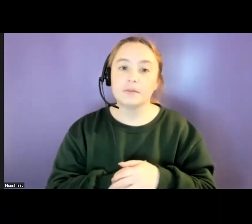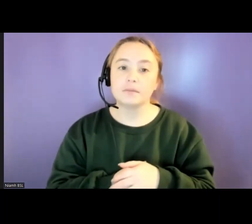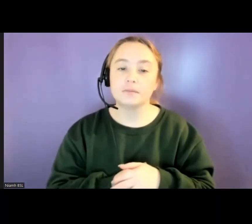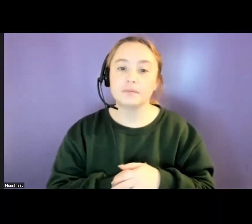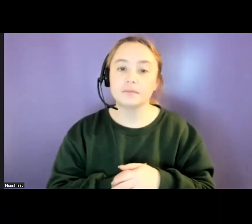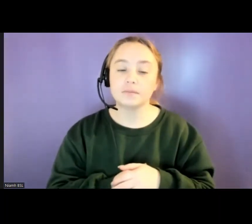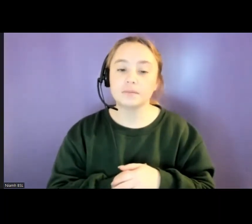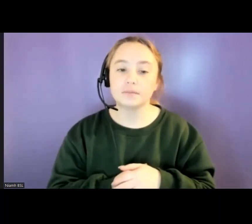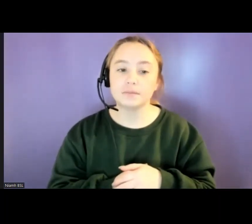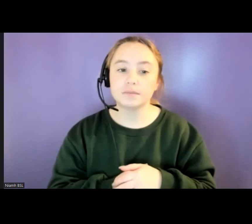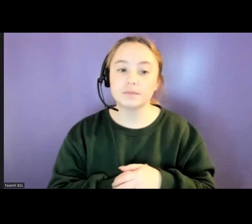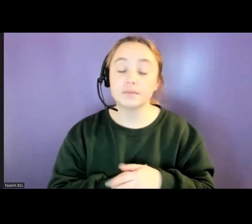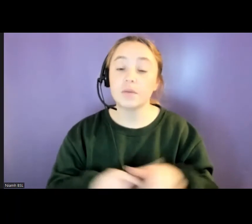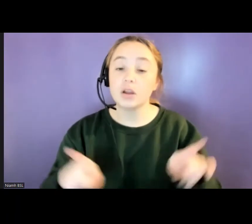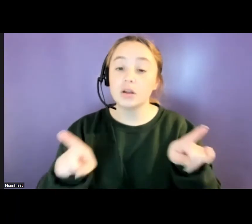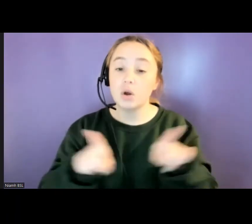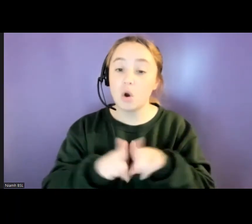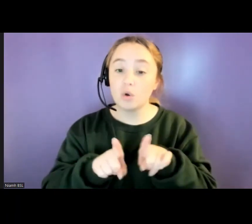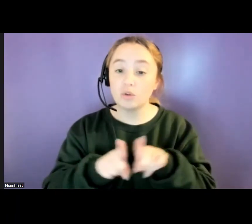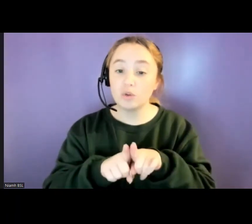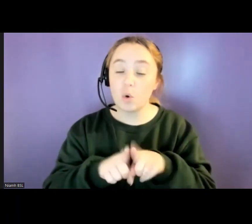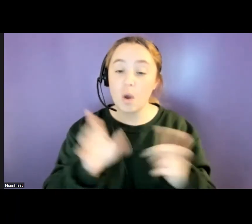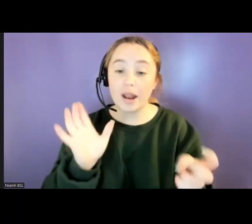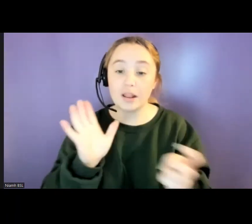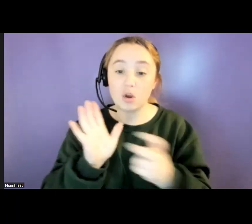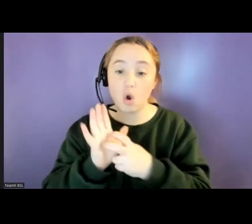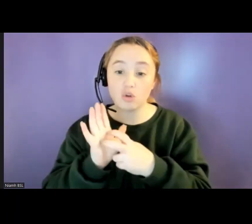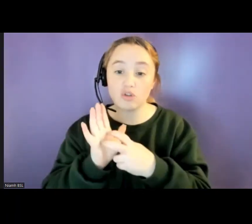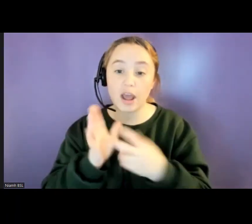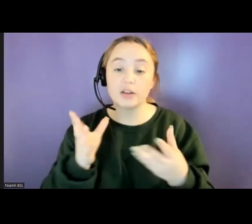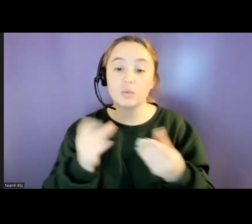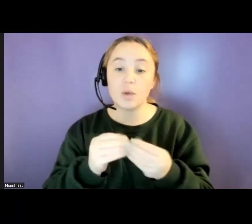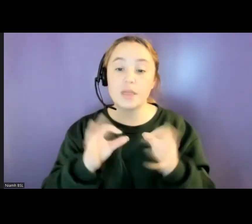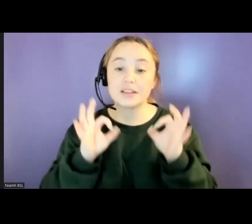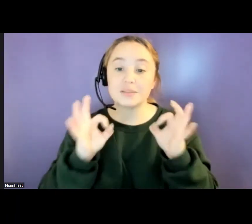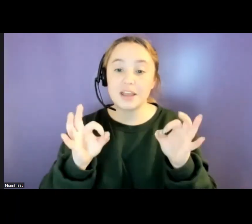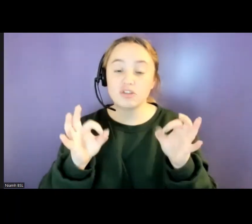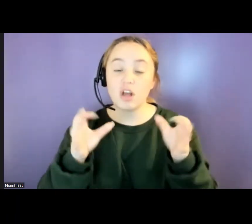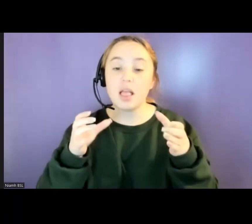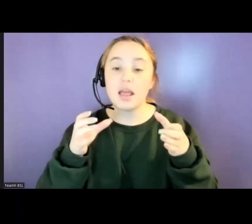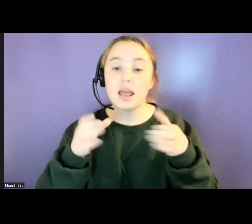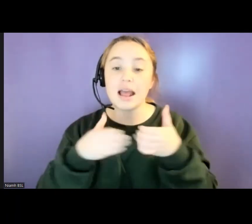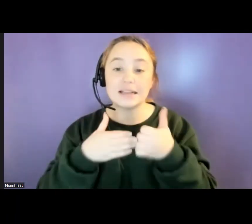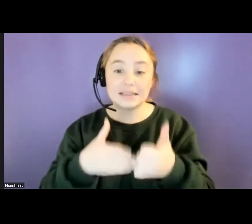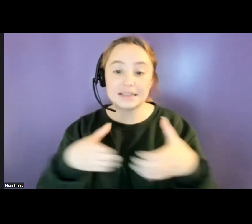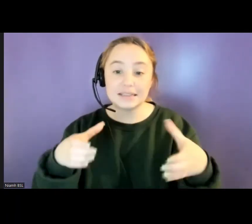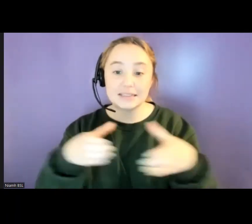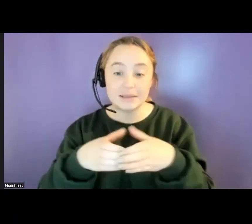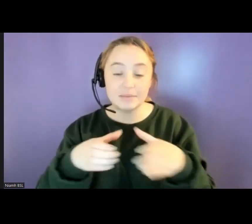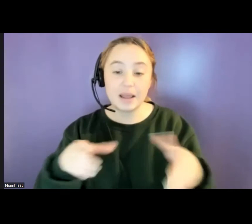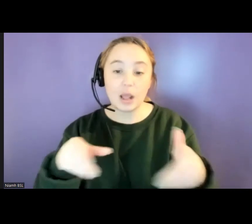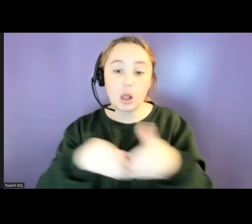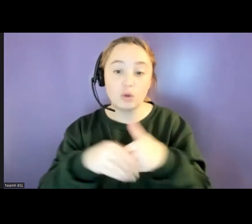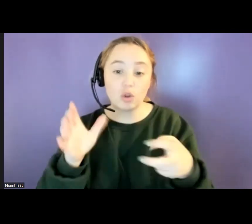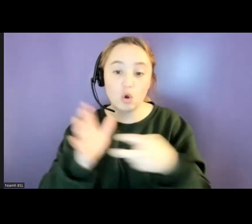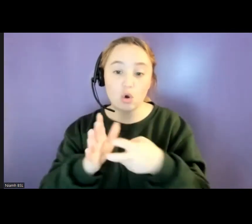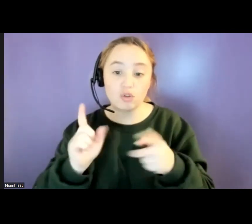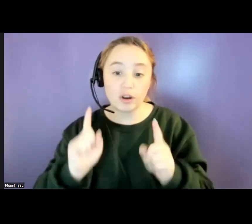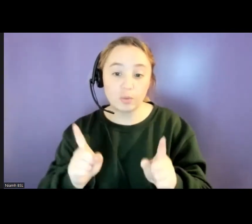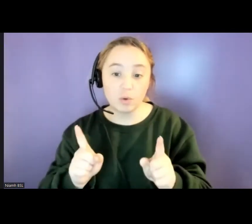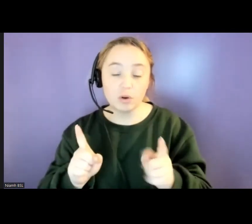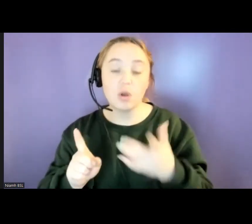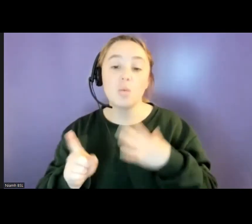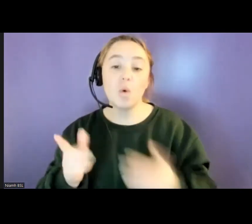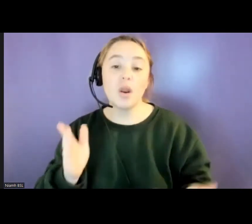well, included in our contract with the special assistance team that we would like them to provide even